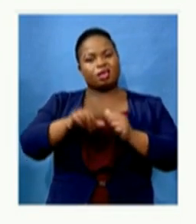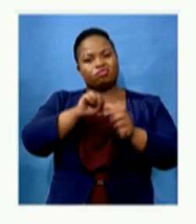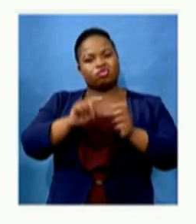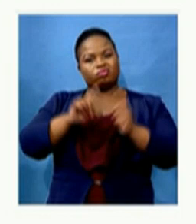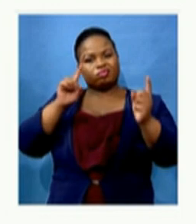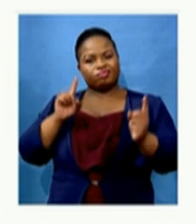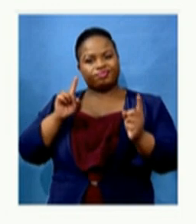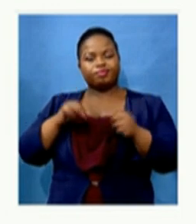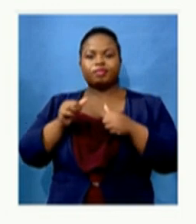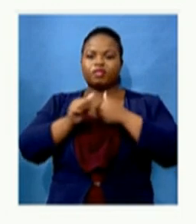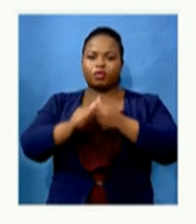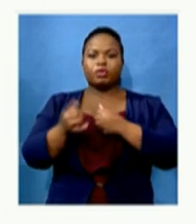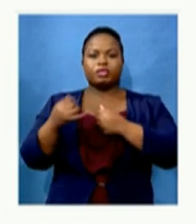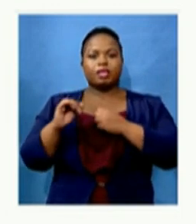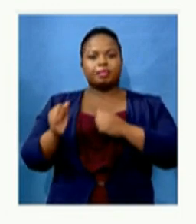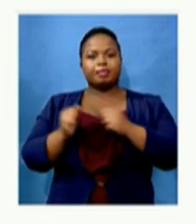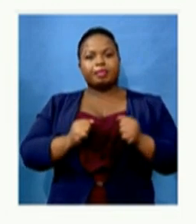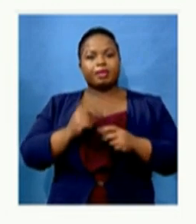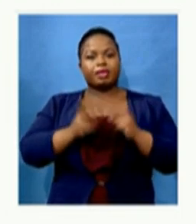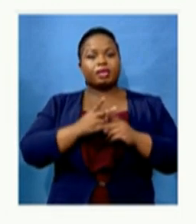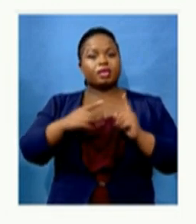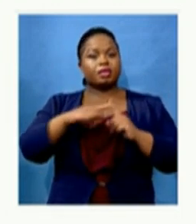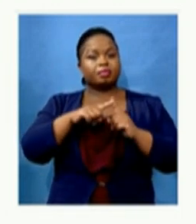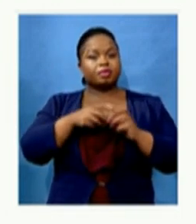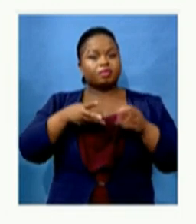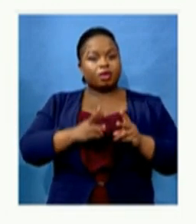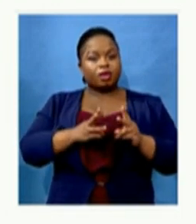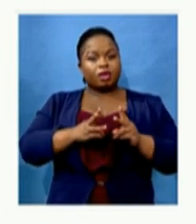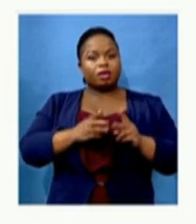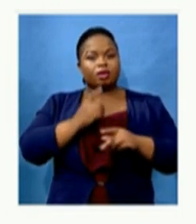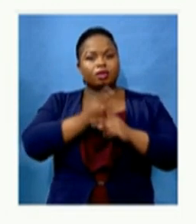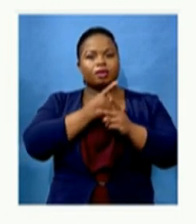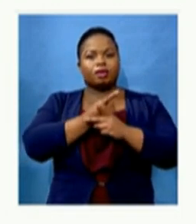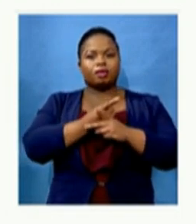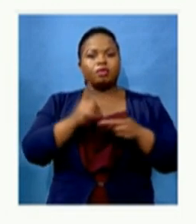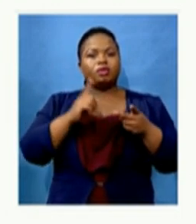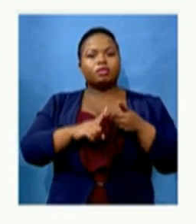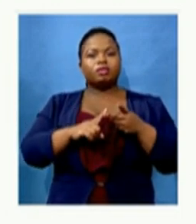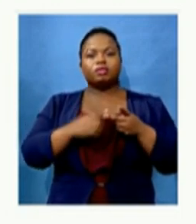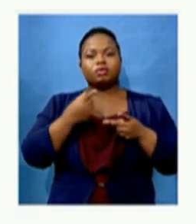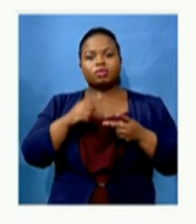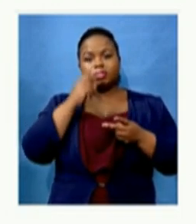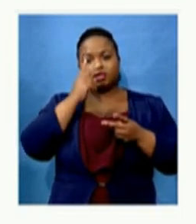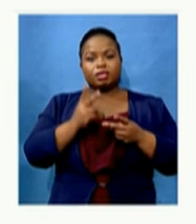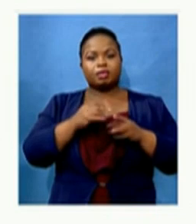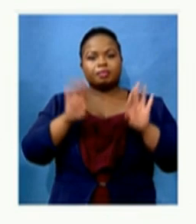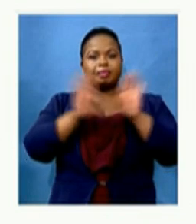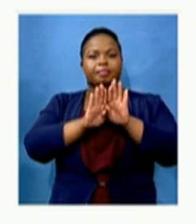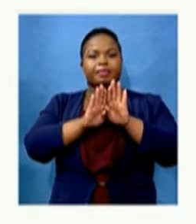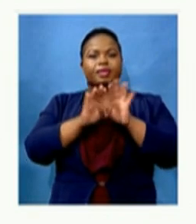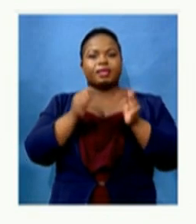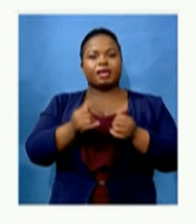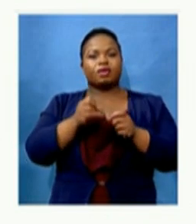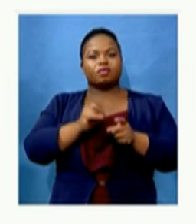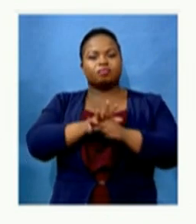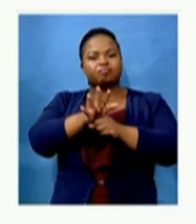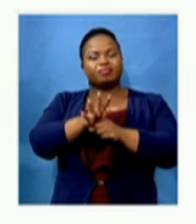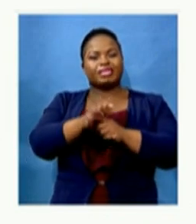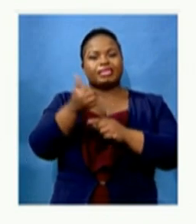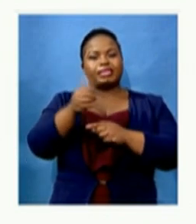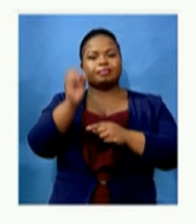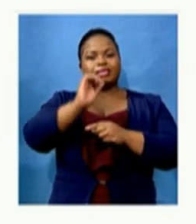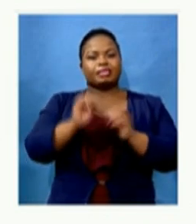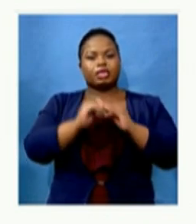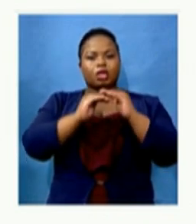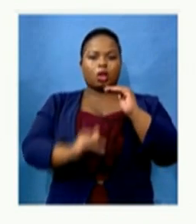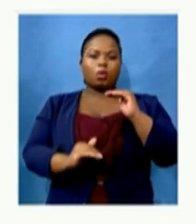optimistic scenario, which looks at lockdown with a reduced transmissibility of 60%, or transmissibility reduced